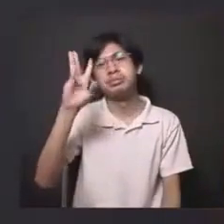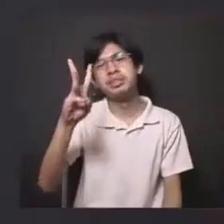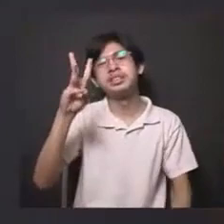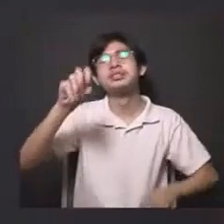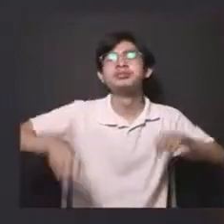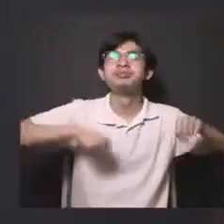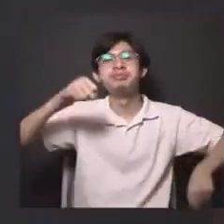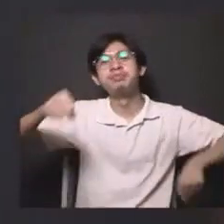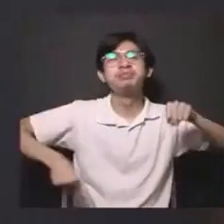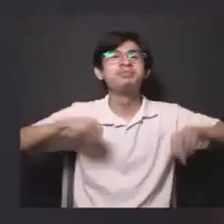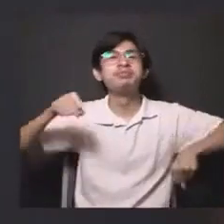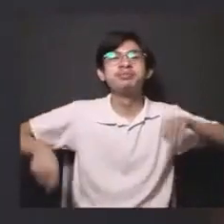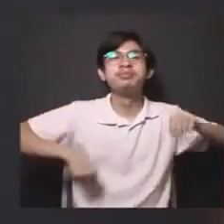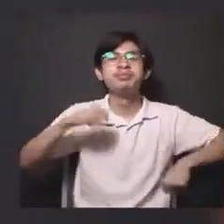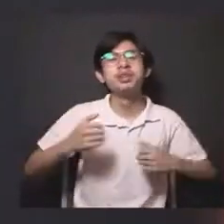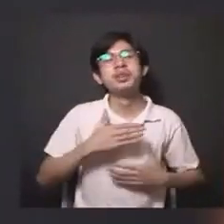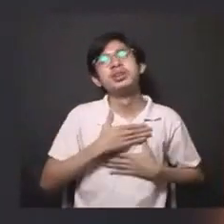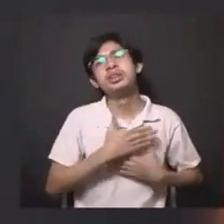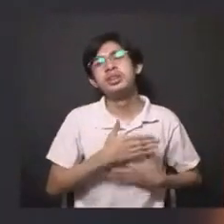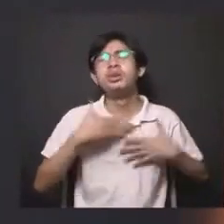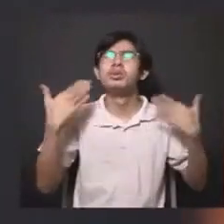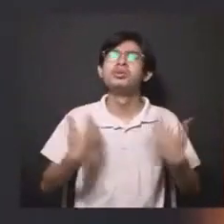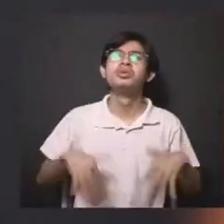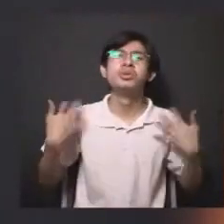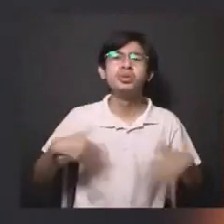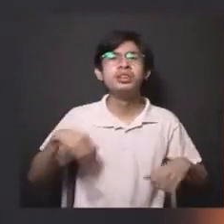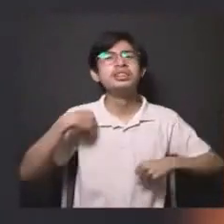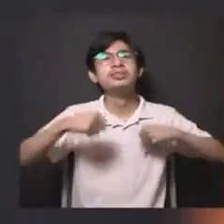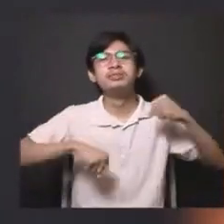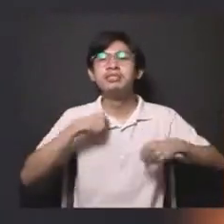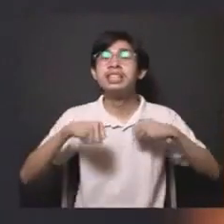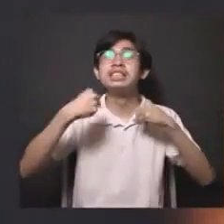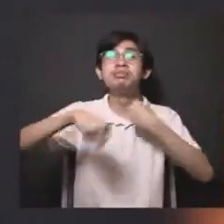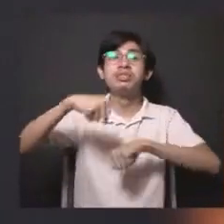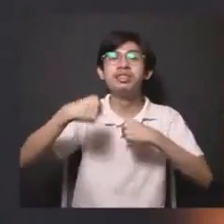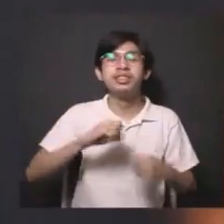it's the most athletic I've ever felt in my life.